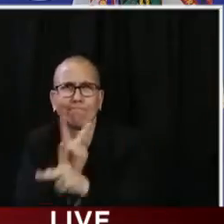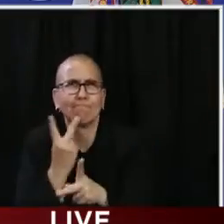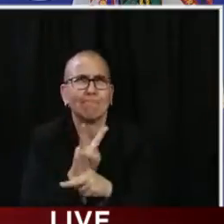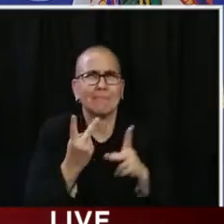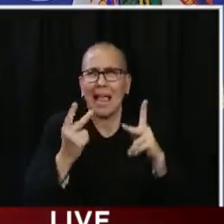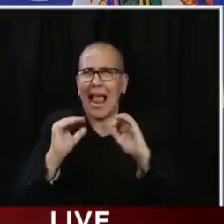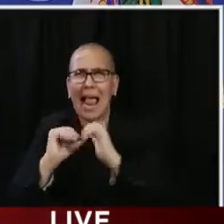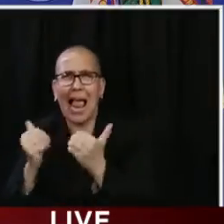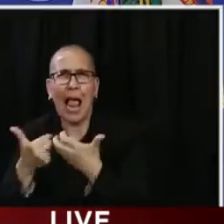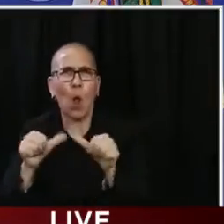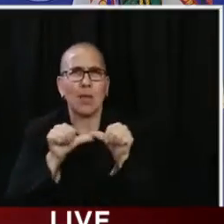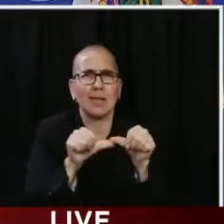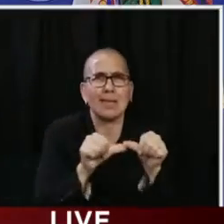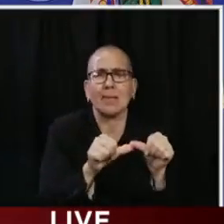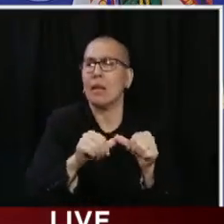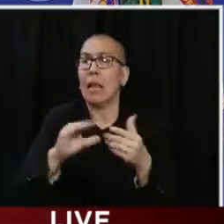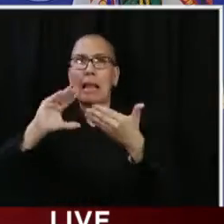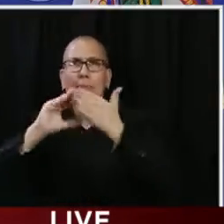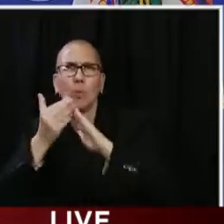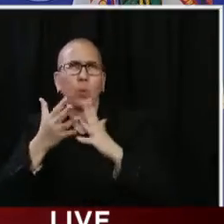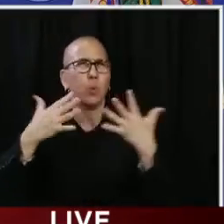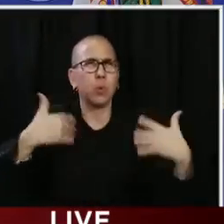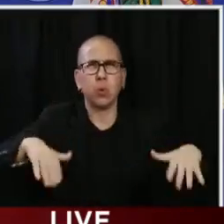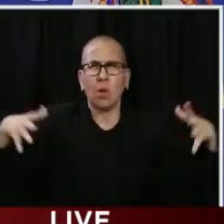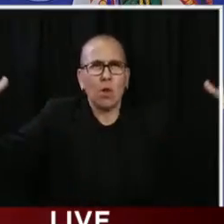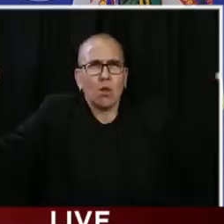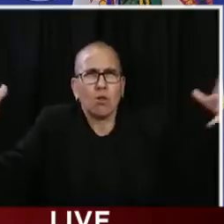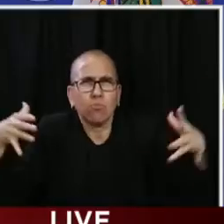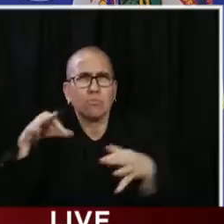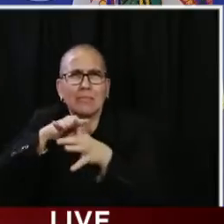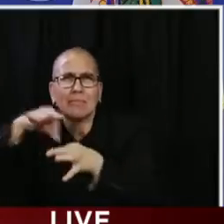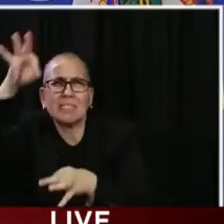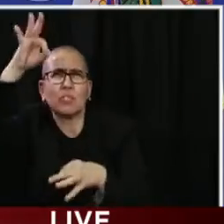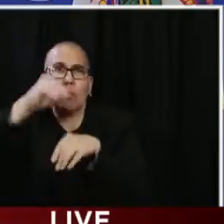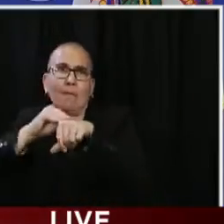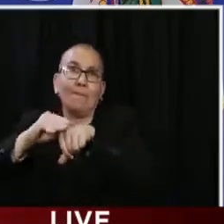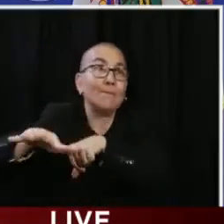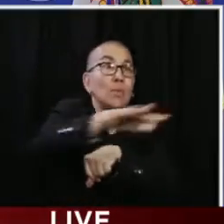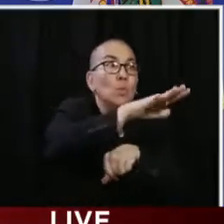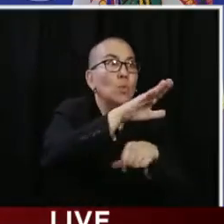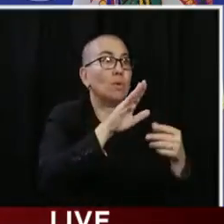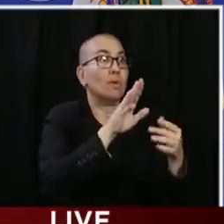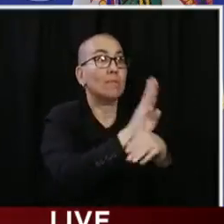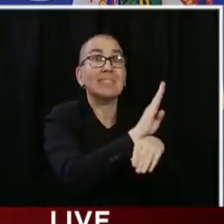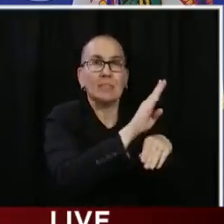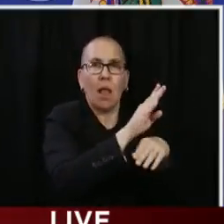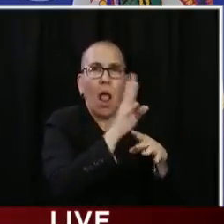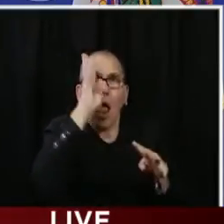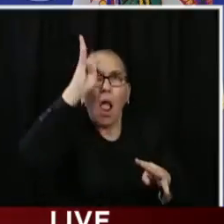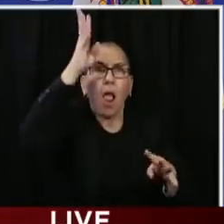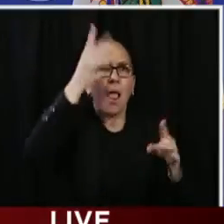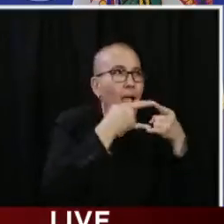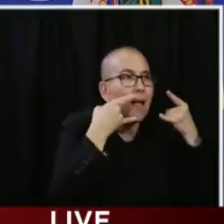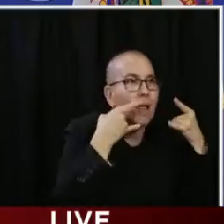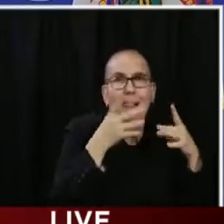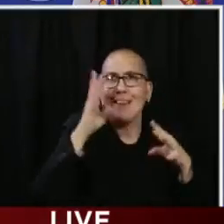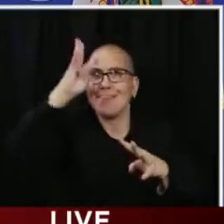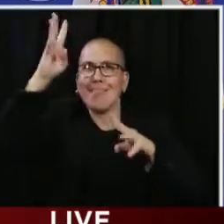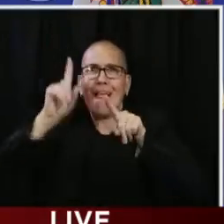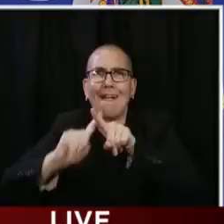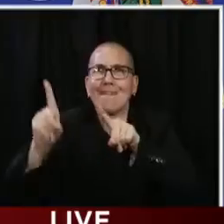business models to create masks or PPE or other things that we desperately need, or getting really creative with how to deliver services in new ways in this new era